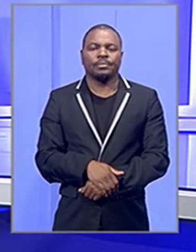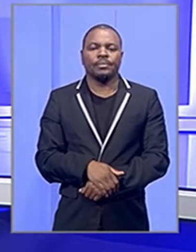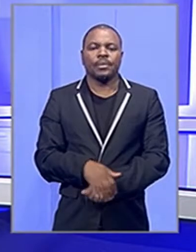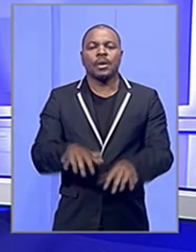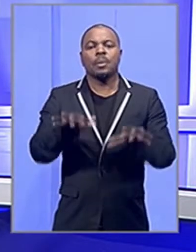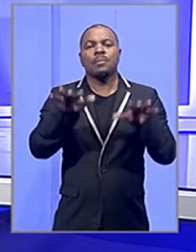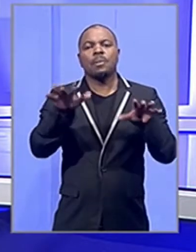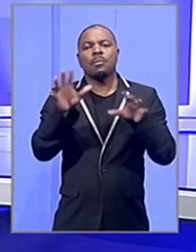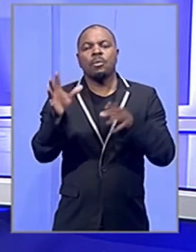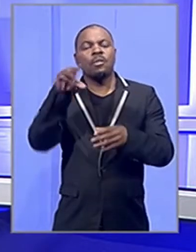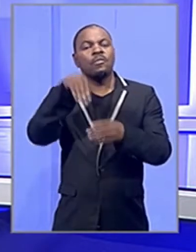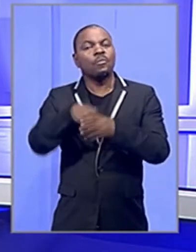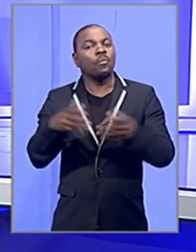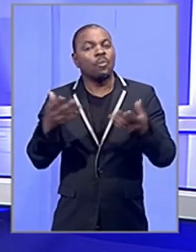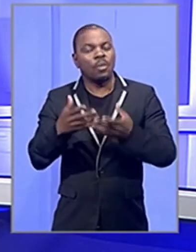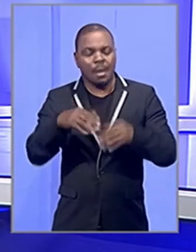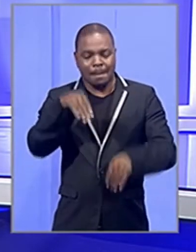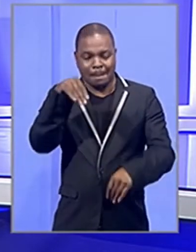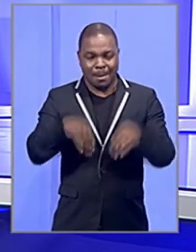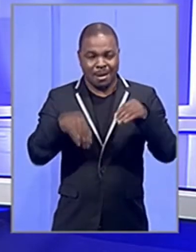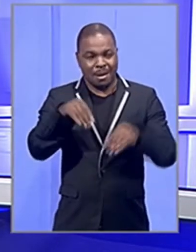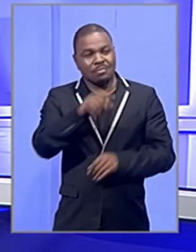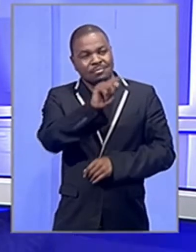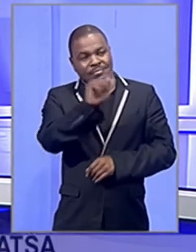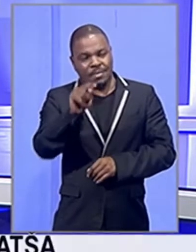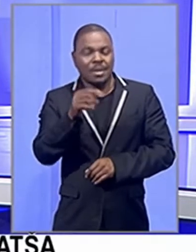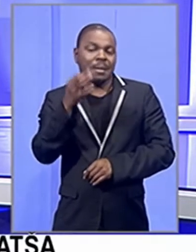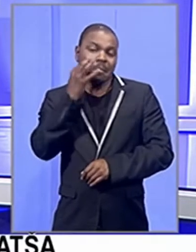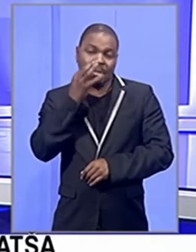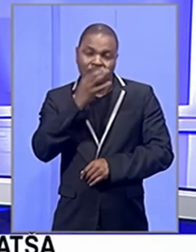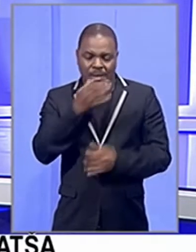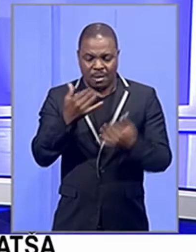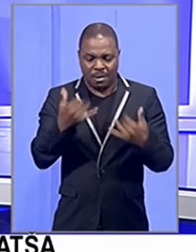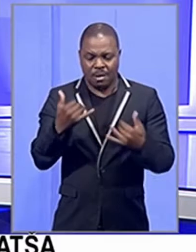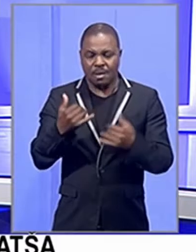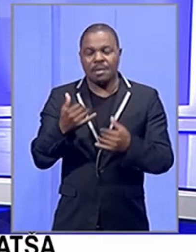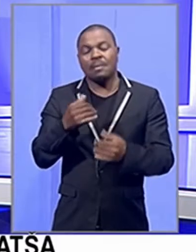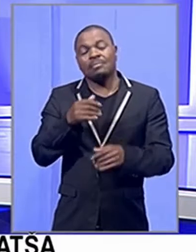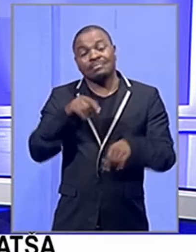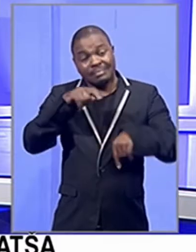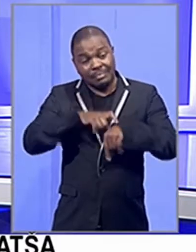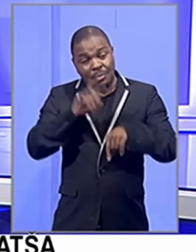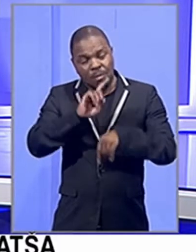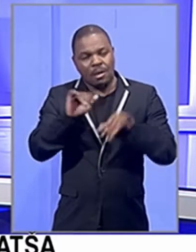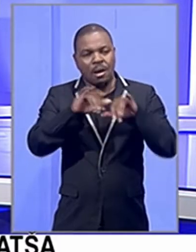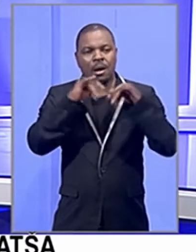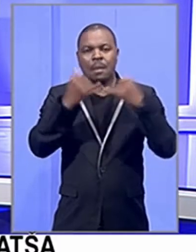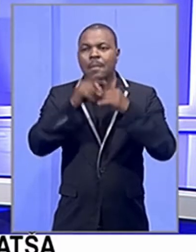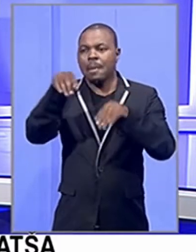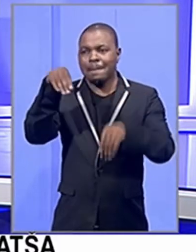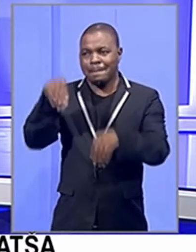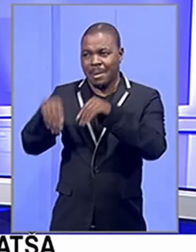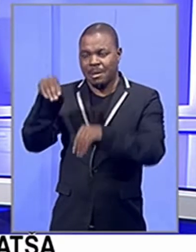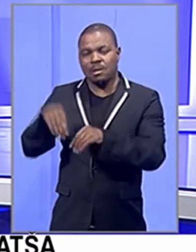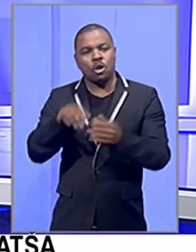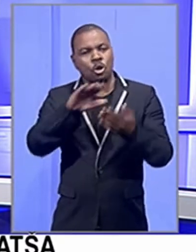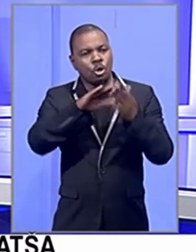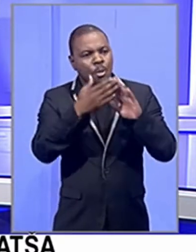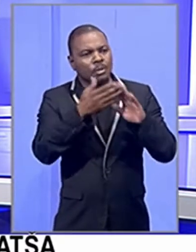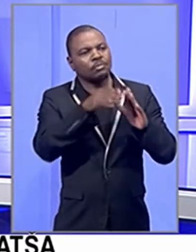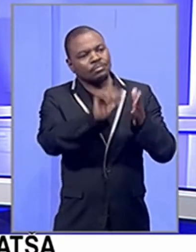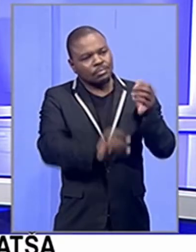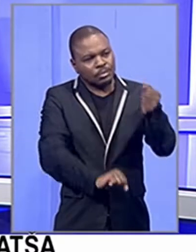Ba tšea karolo ka lefapheng la Moepo ba re bjalo ke nako ya gore dikhamphane tša Moepo di beeletše go badudi le